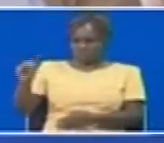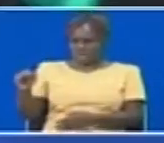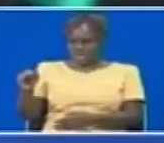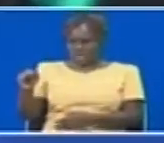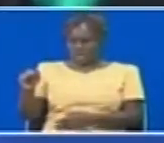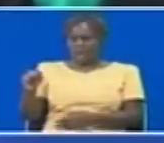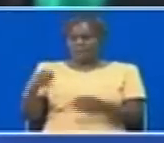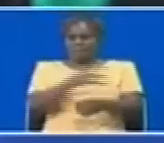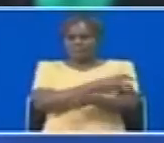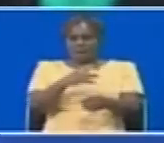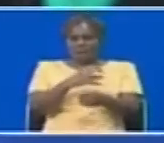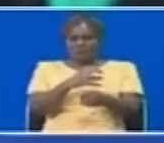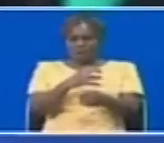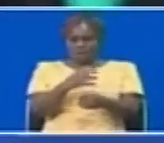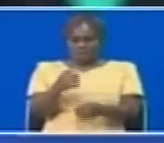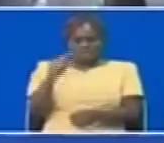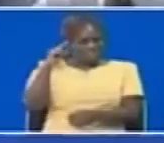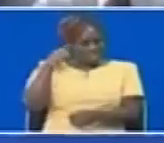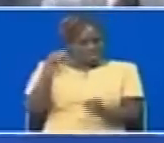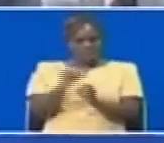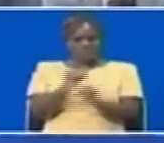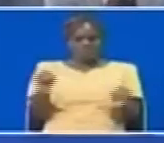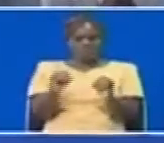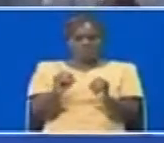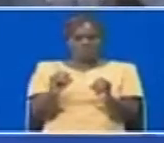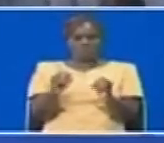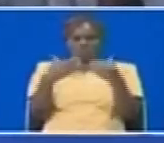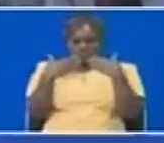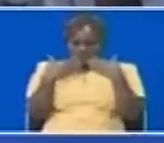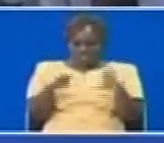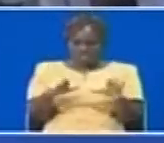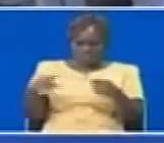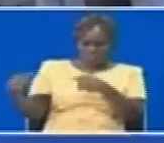power, has not shown a considerate and deliberate commitment to ending the